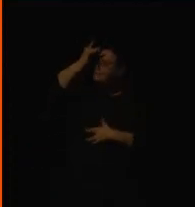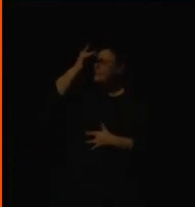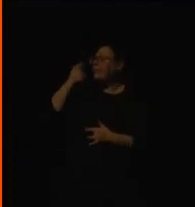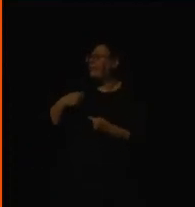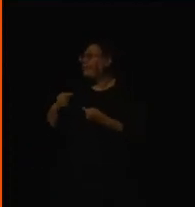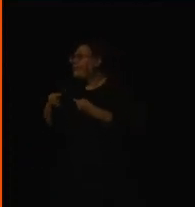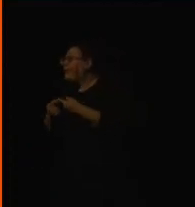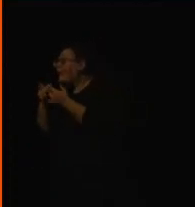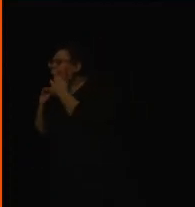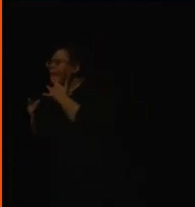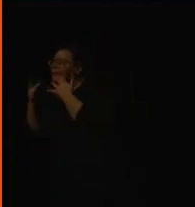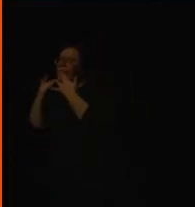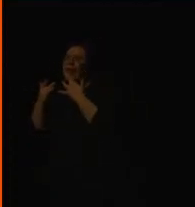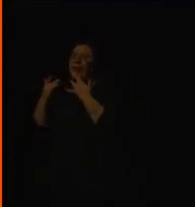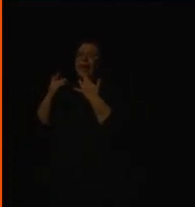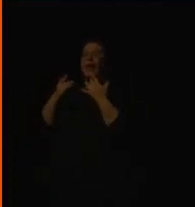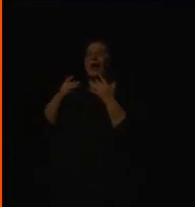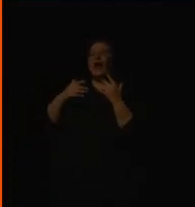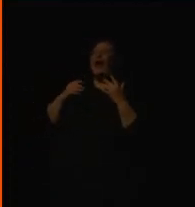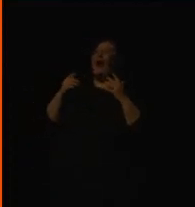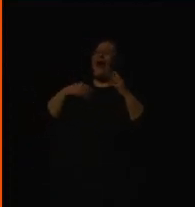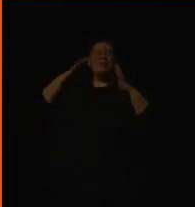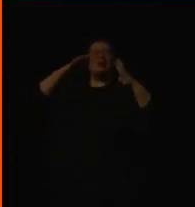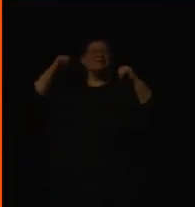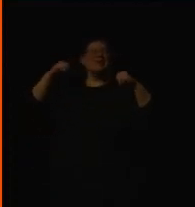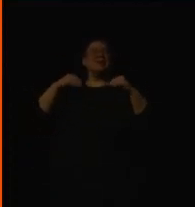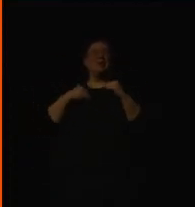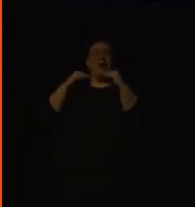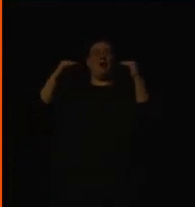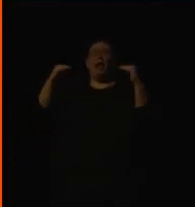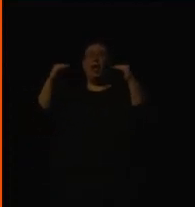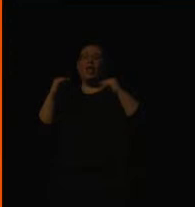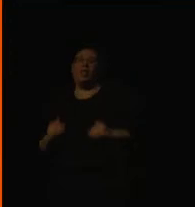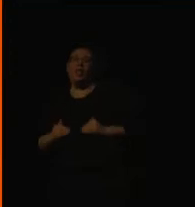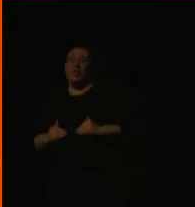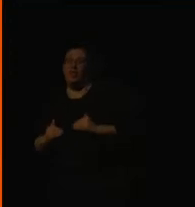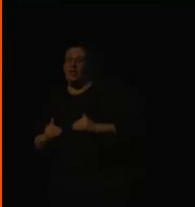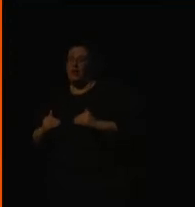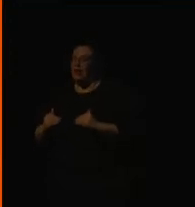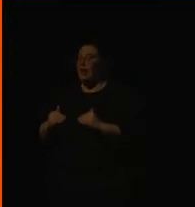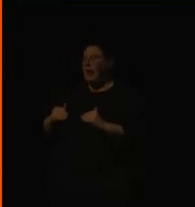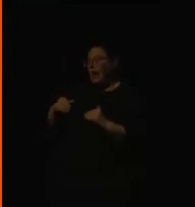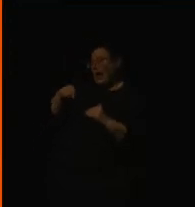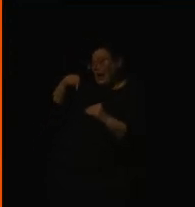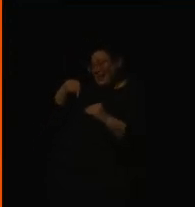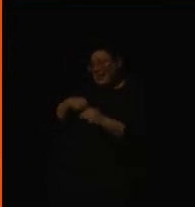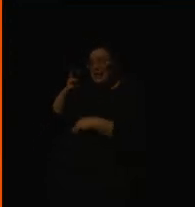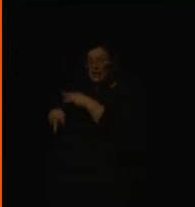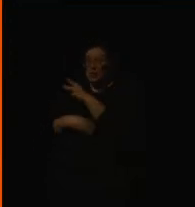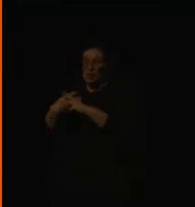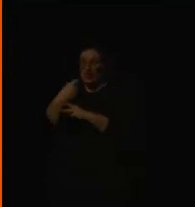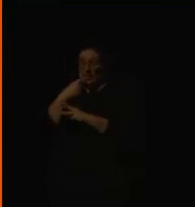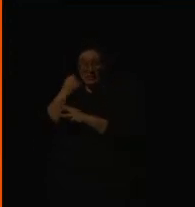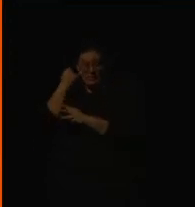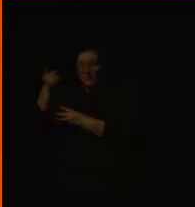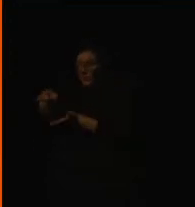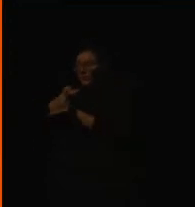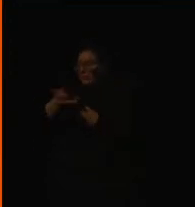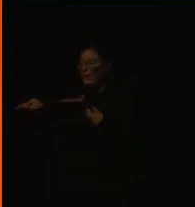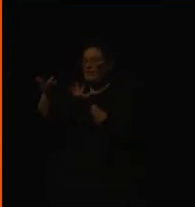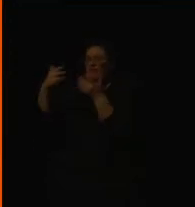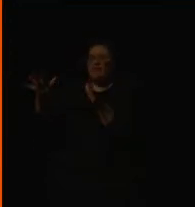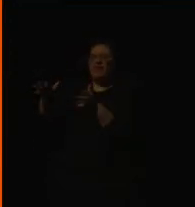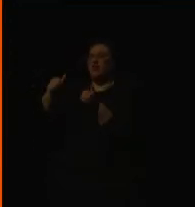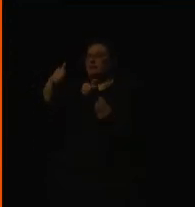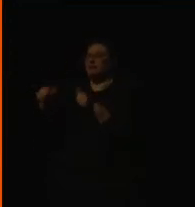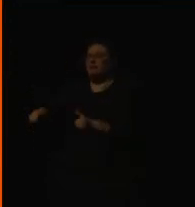times, they fall from their expected station in life. And this world wants you to believe that once you fall, you just fall and